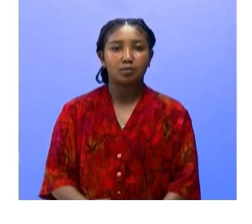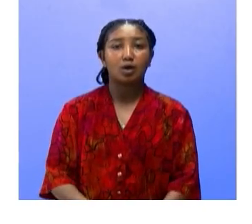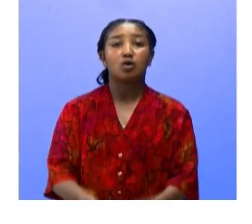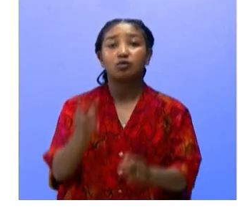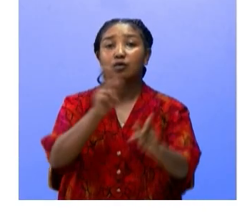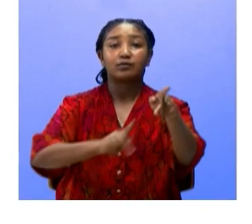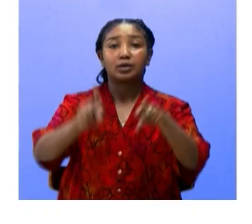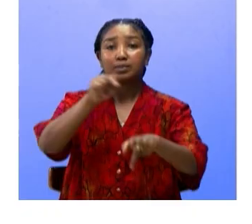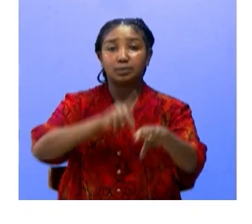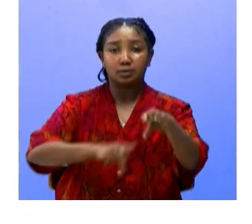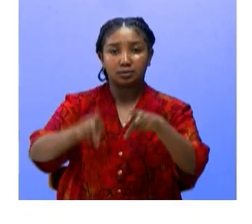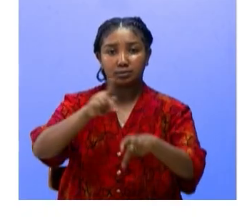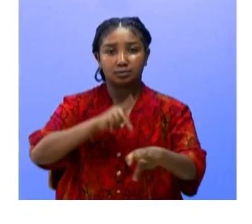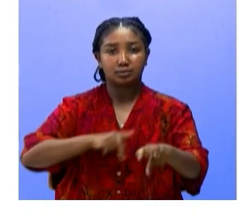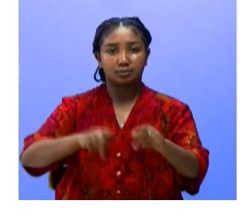people